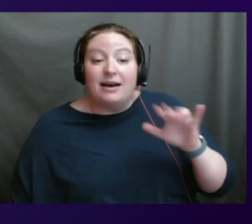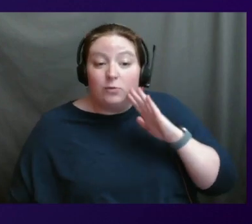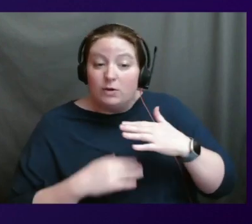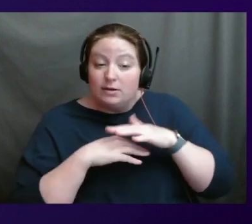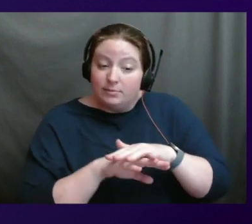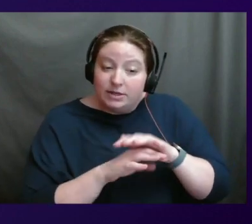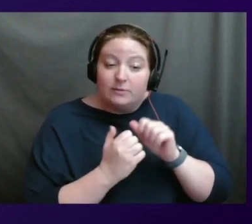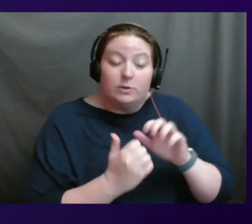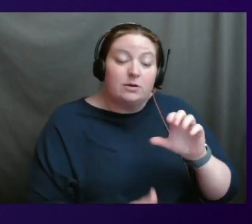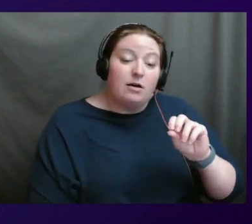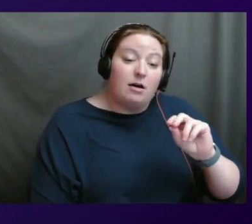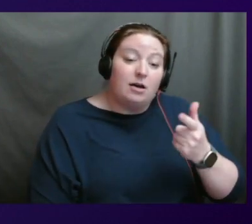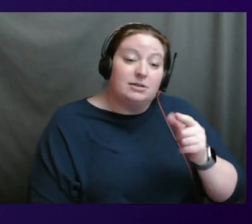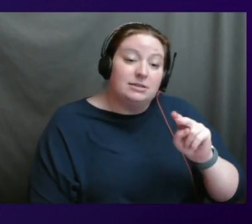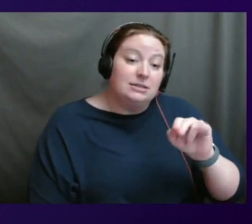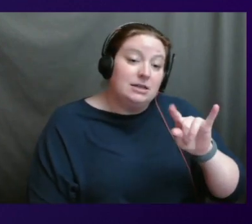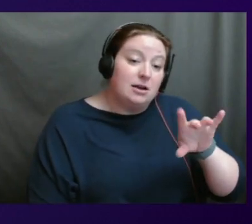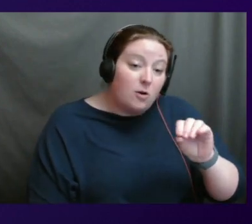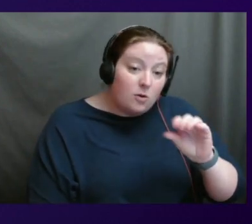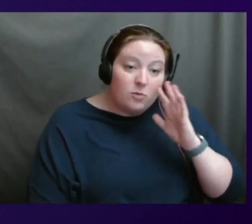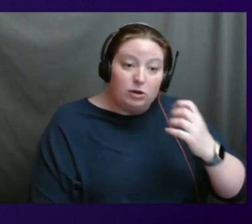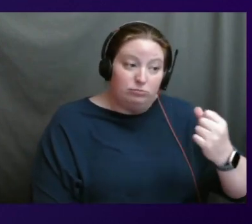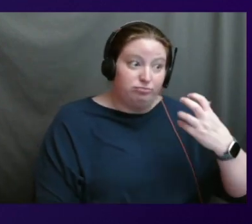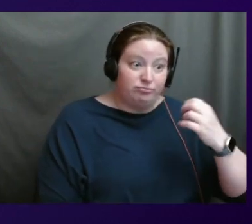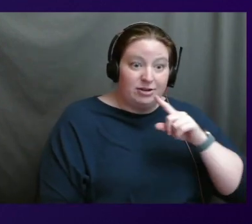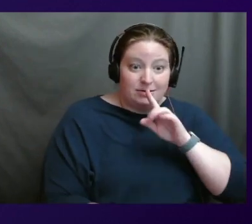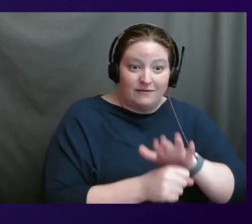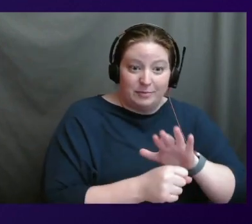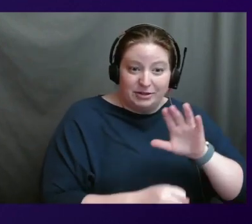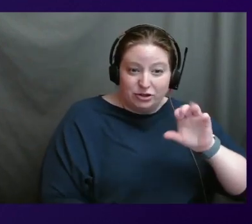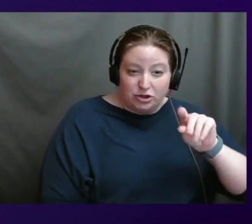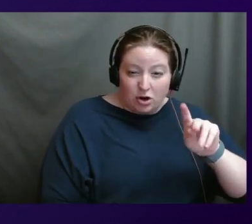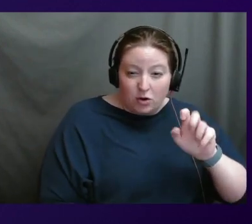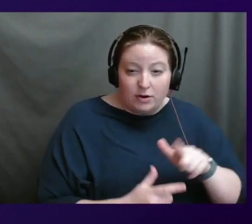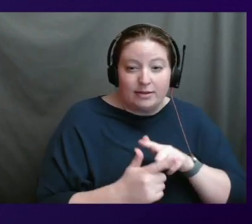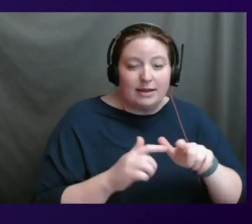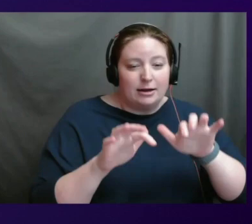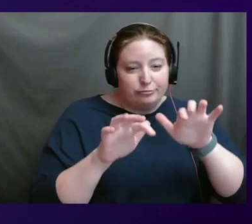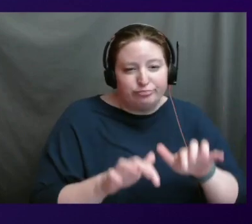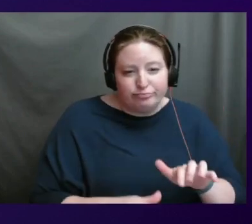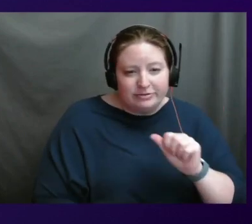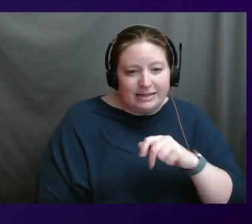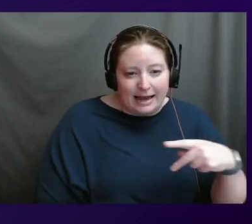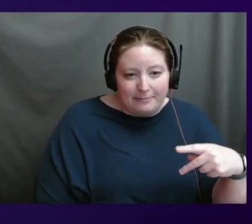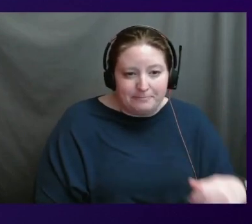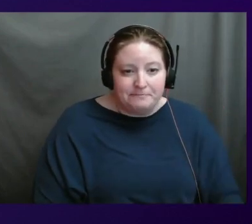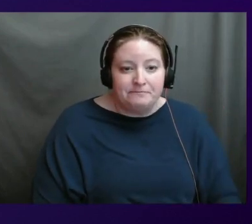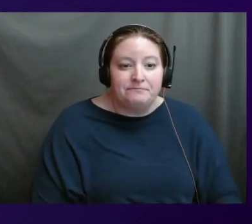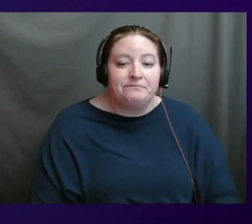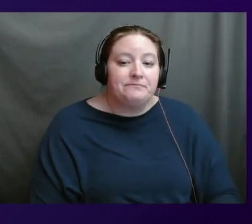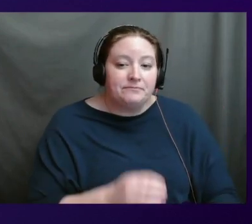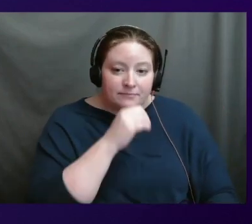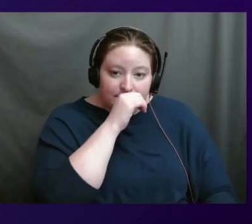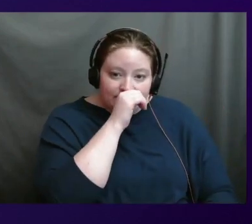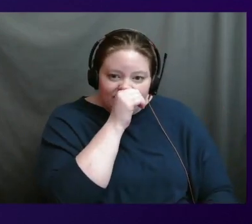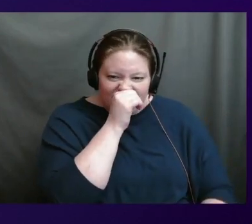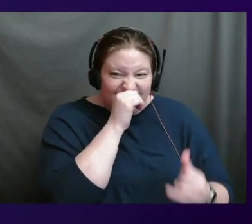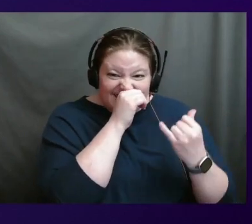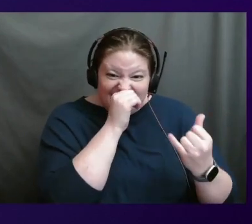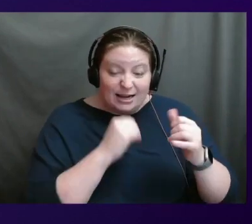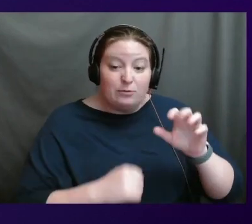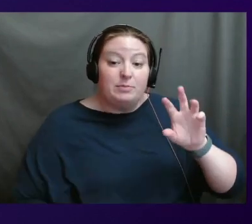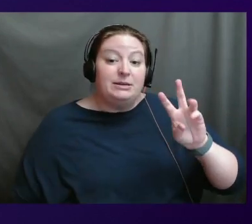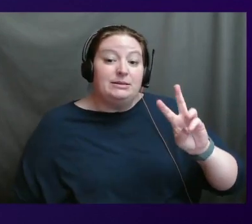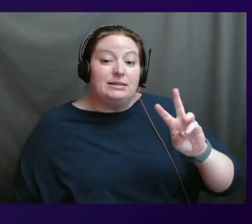Cognito. It's going to give me a confirmation code, and then I can enter that within our app. Looks like today we're going to go with